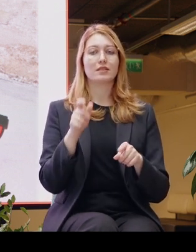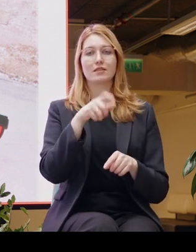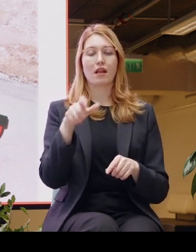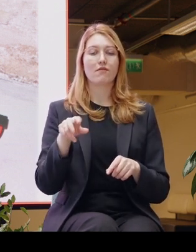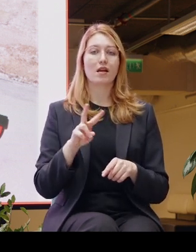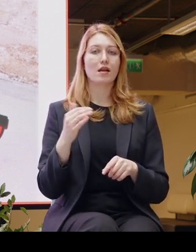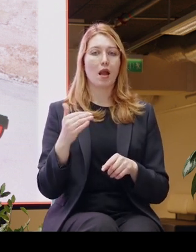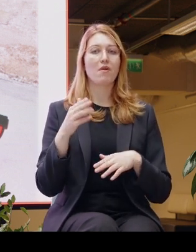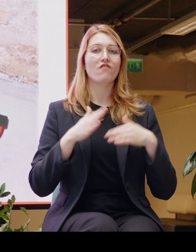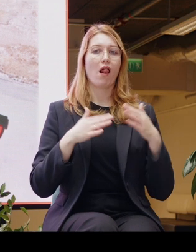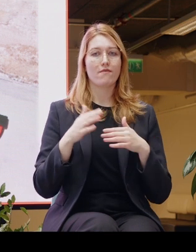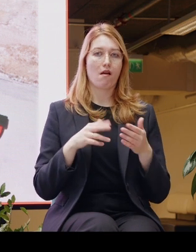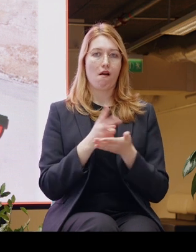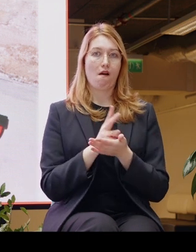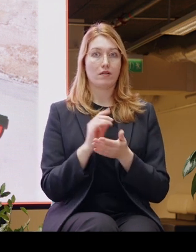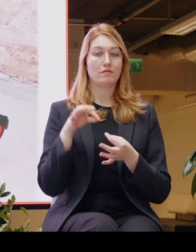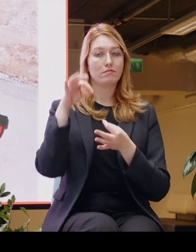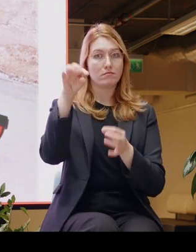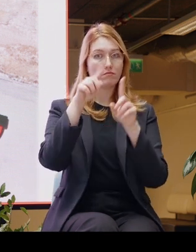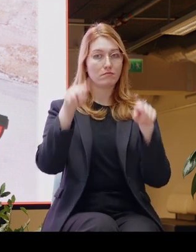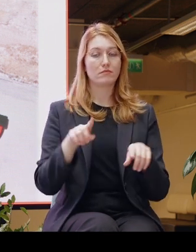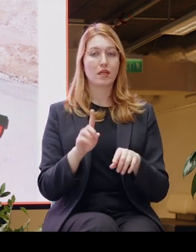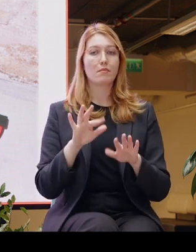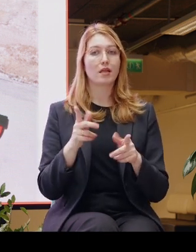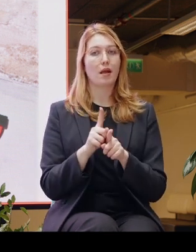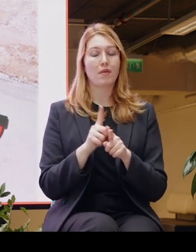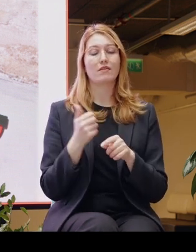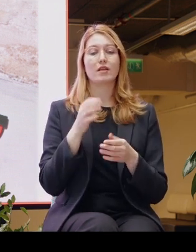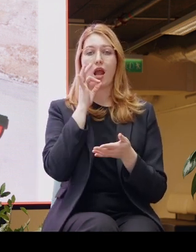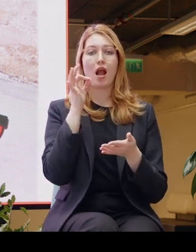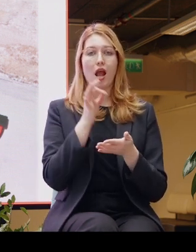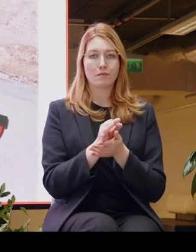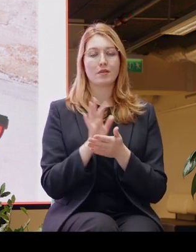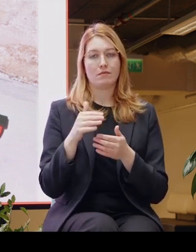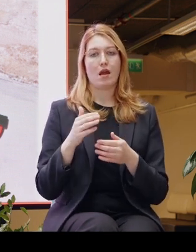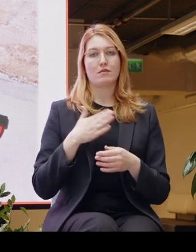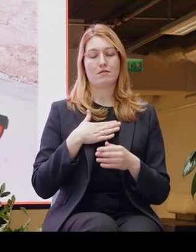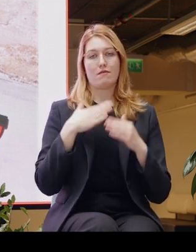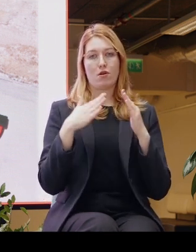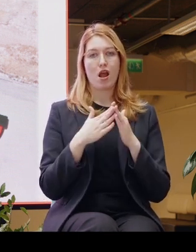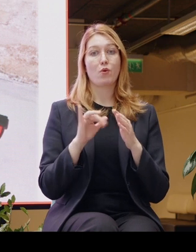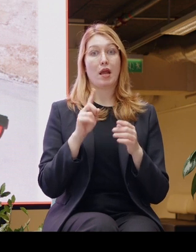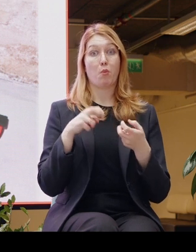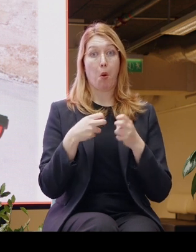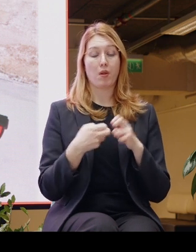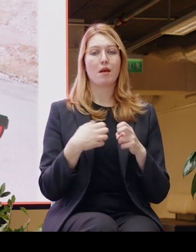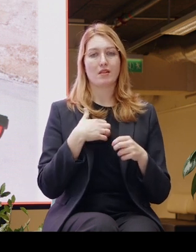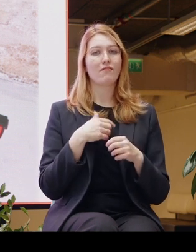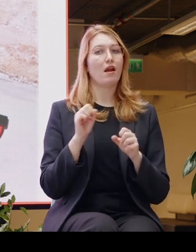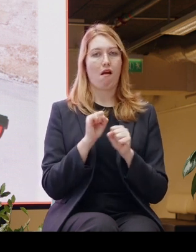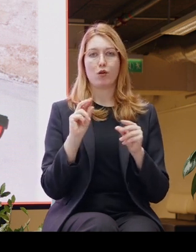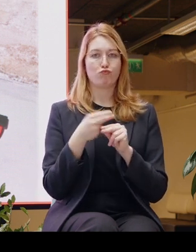with qualifications, end of the day, they are actually responsible. And if there is any issues, then they have to start to fix